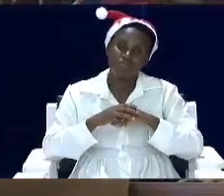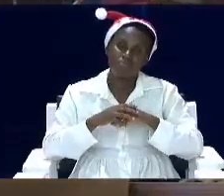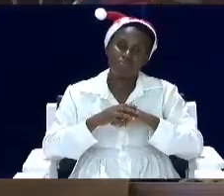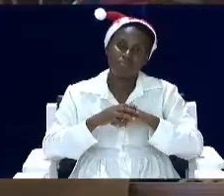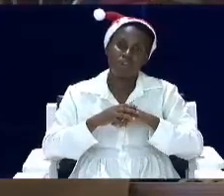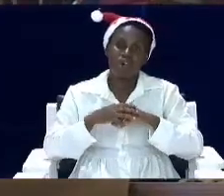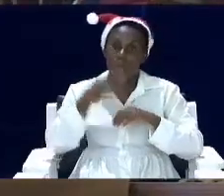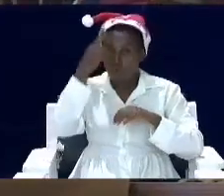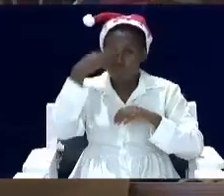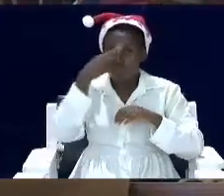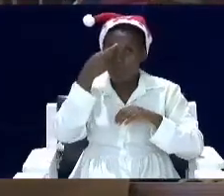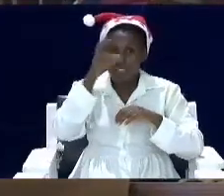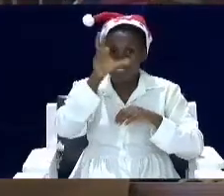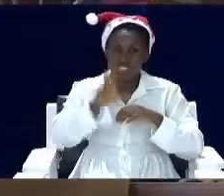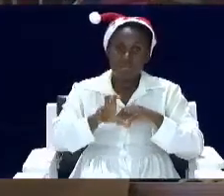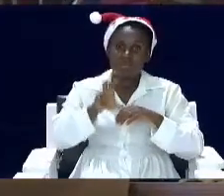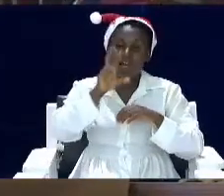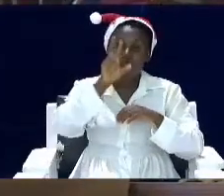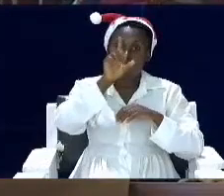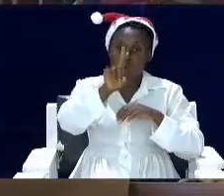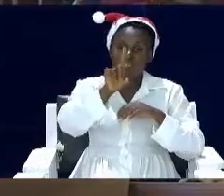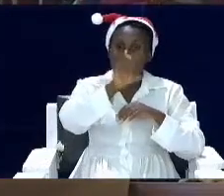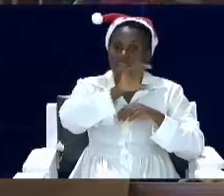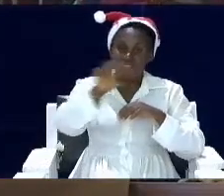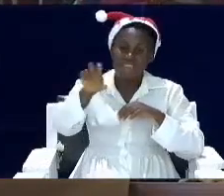Romans chapter 1 verse 21.